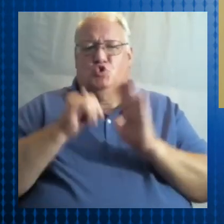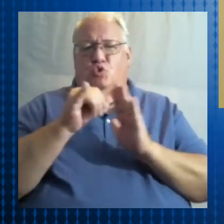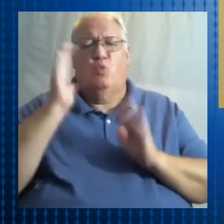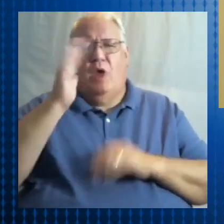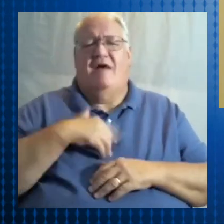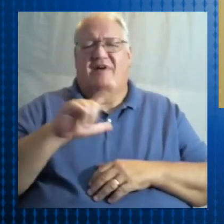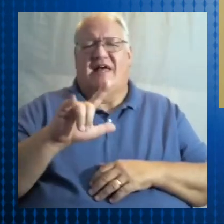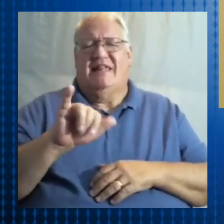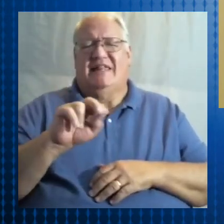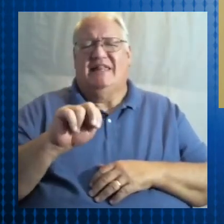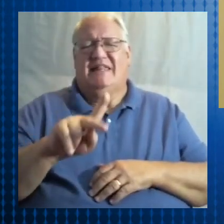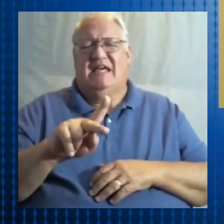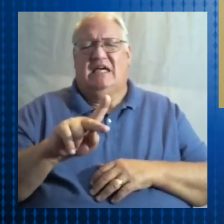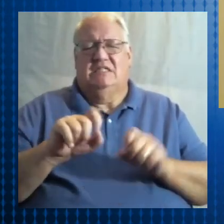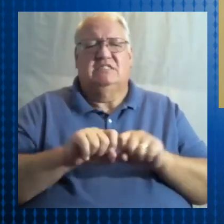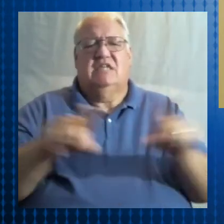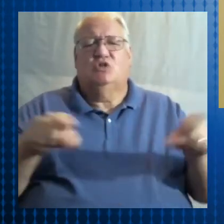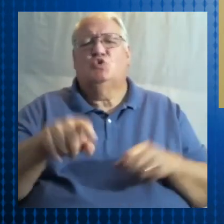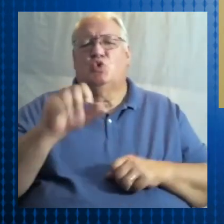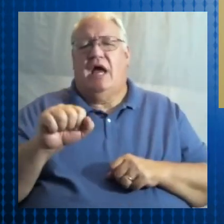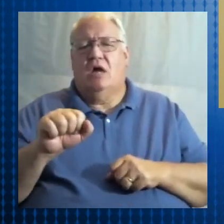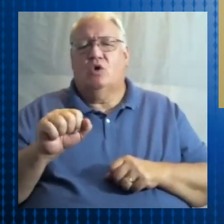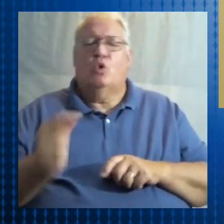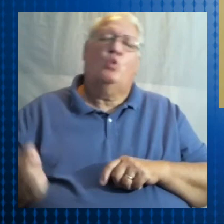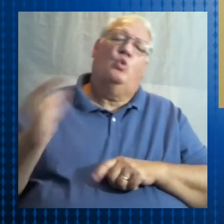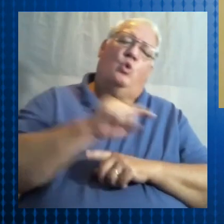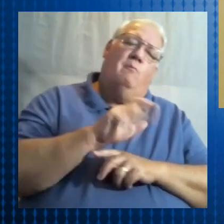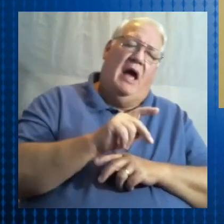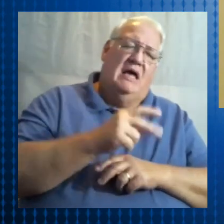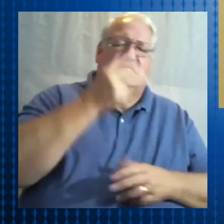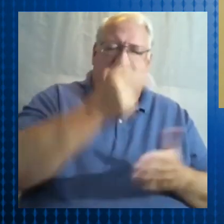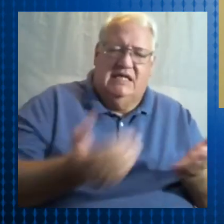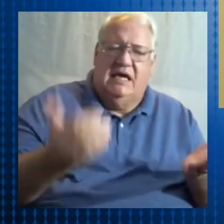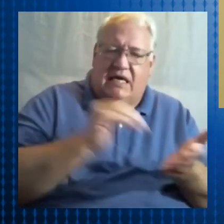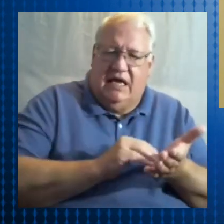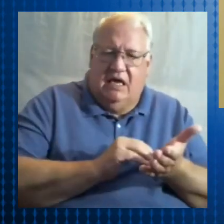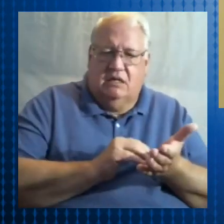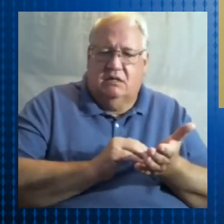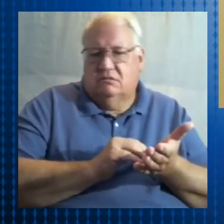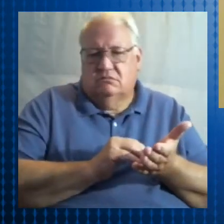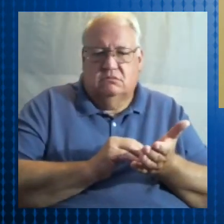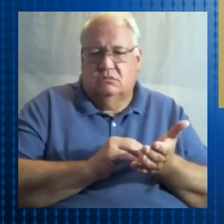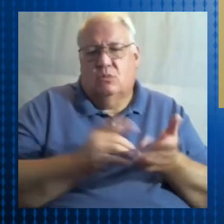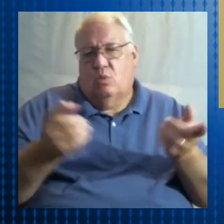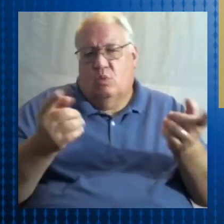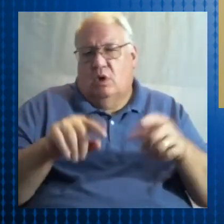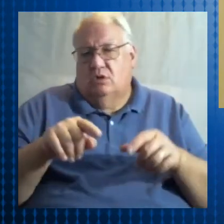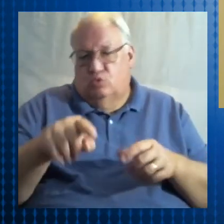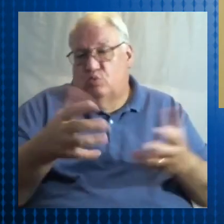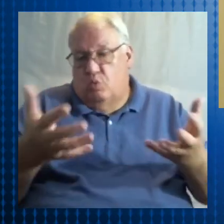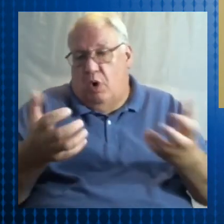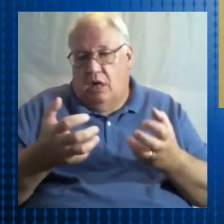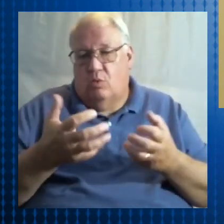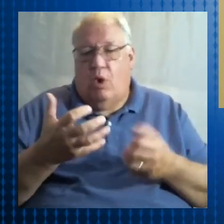that will be sent out. So you'll be able to see this again whenever you wish to spend